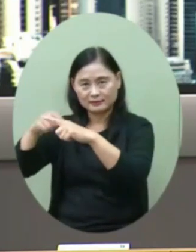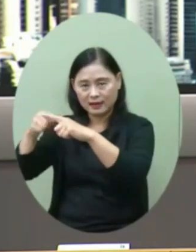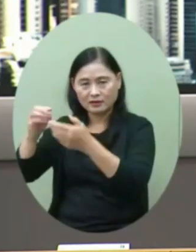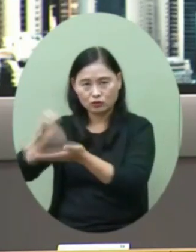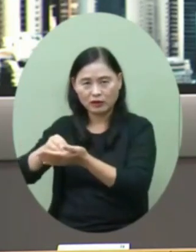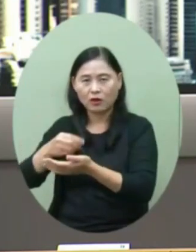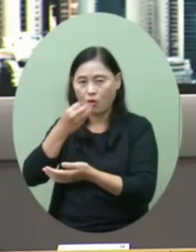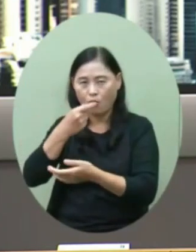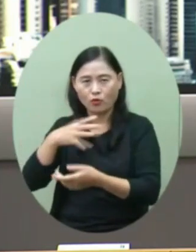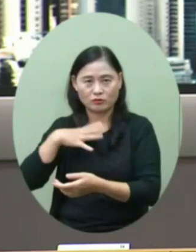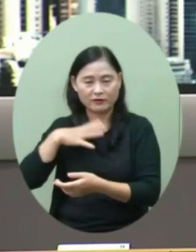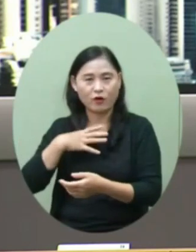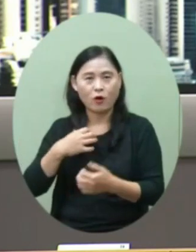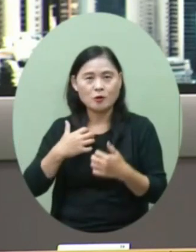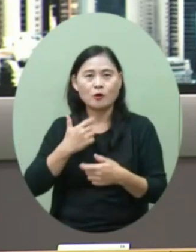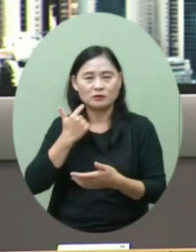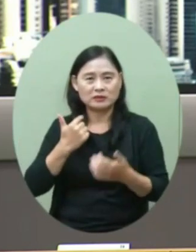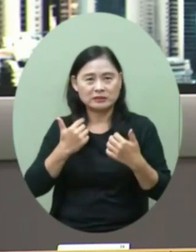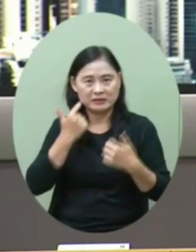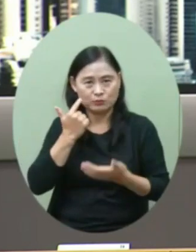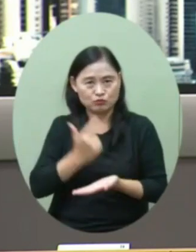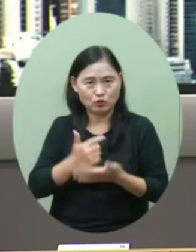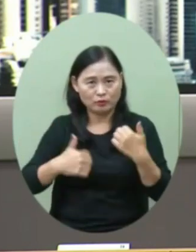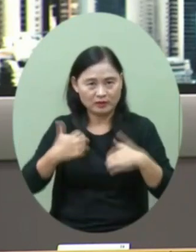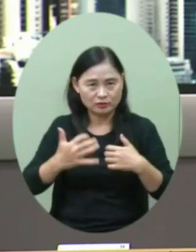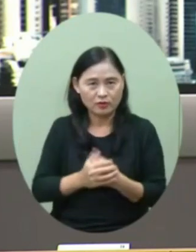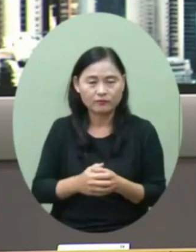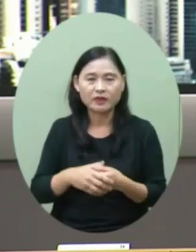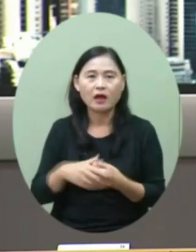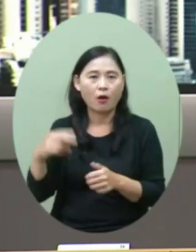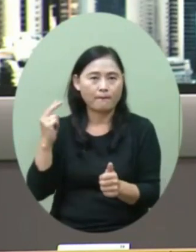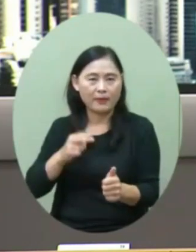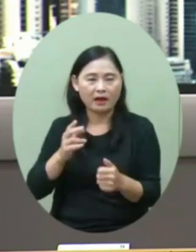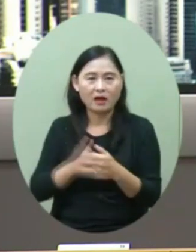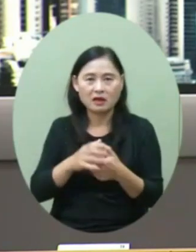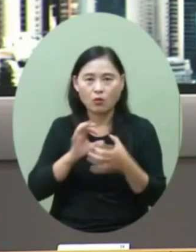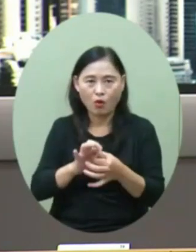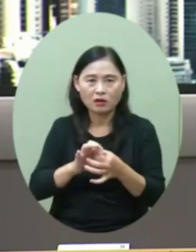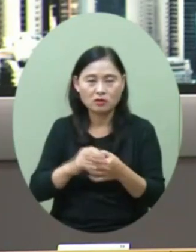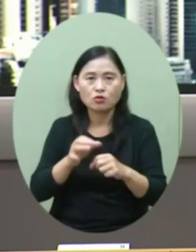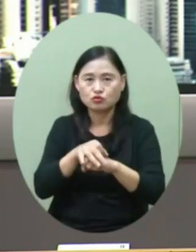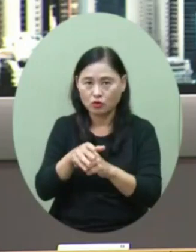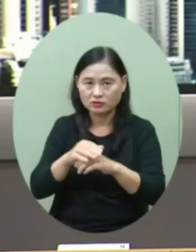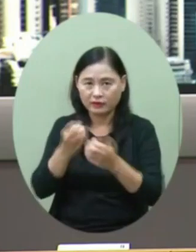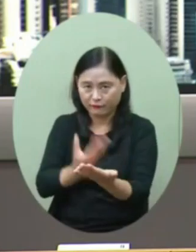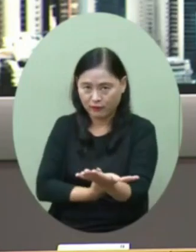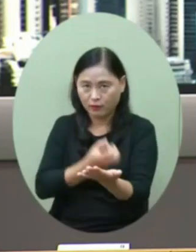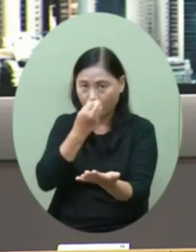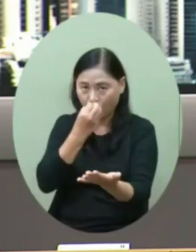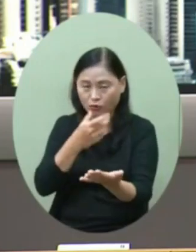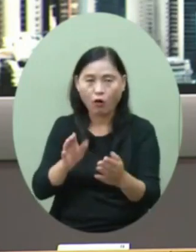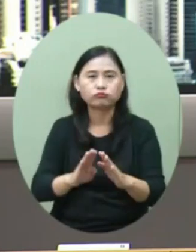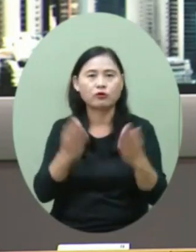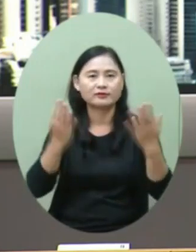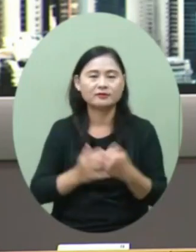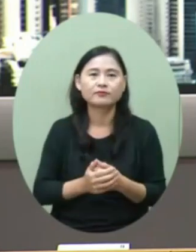NPC decides to declare a state of war or in a state of emergency. The Central People's Government may issue an order applying